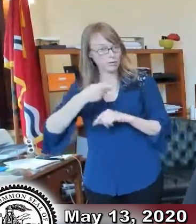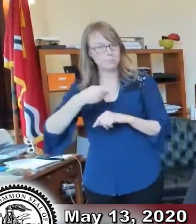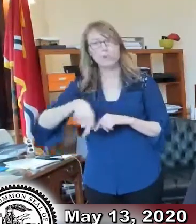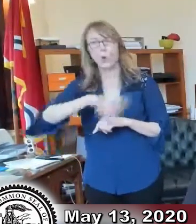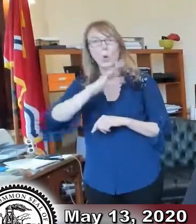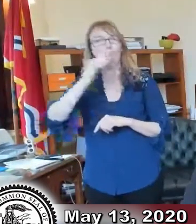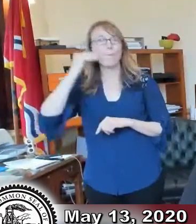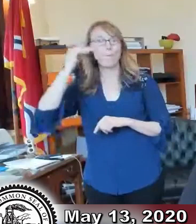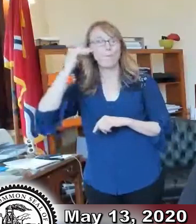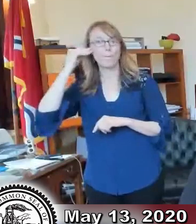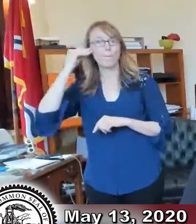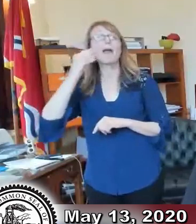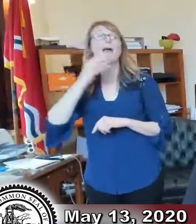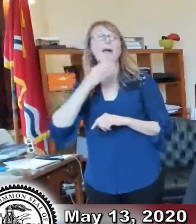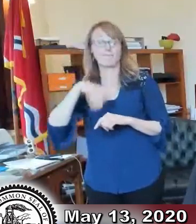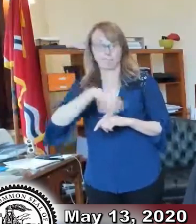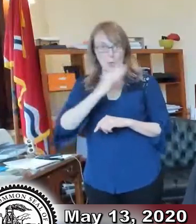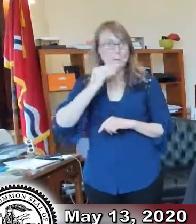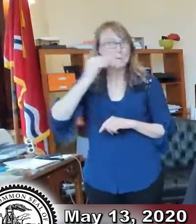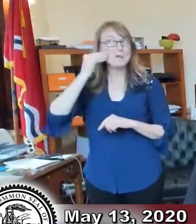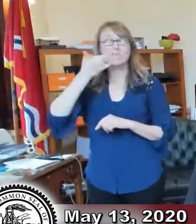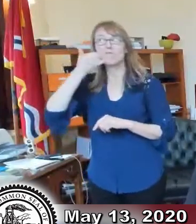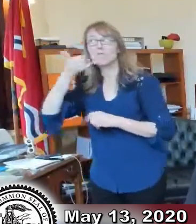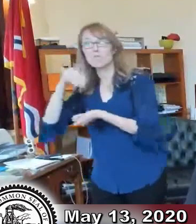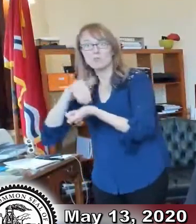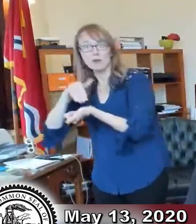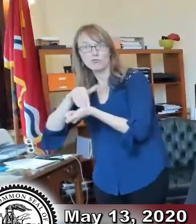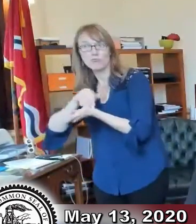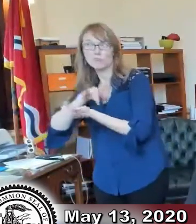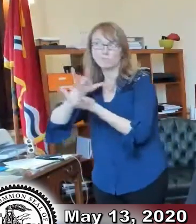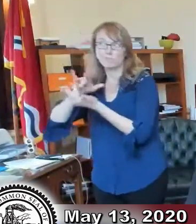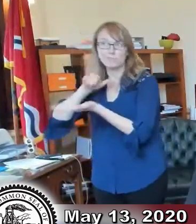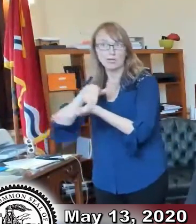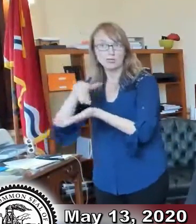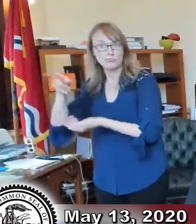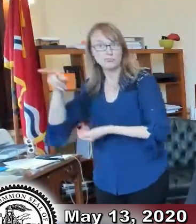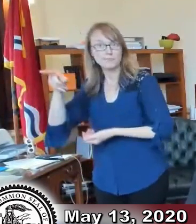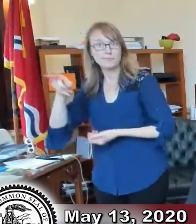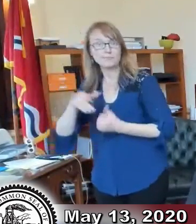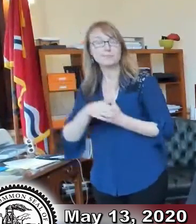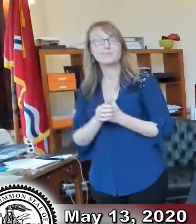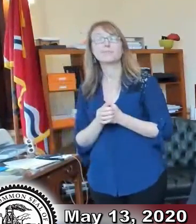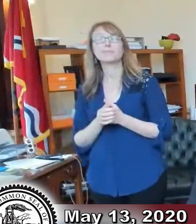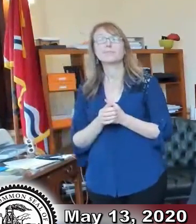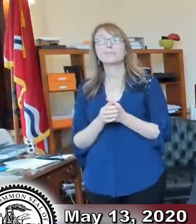their medical professional. Then restaurant preparation,